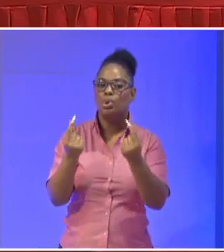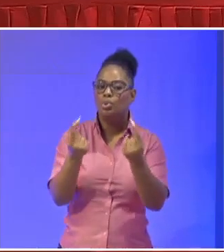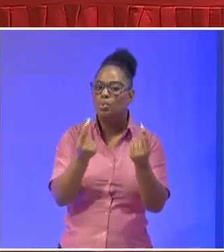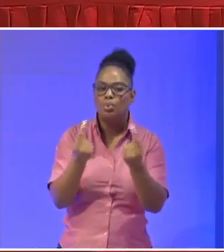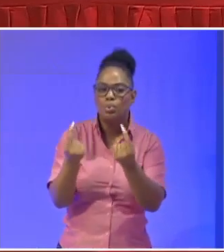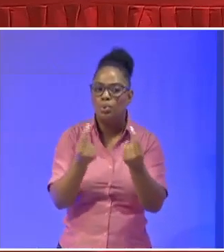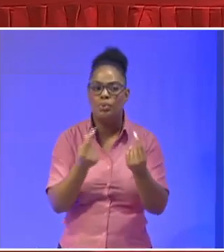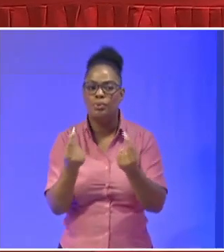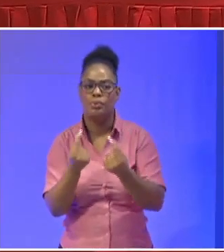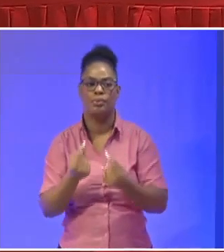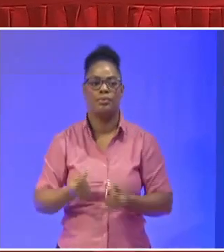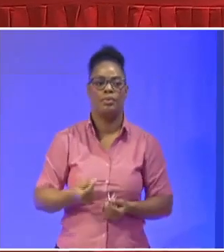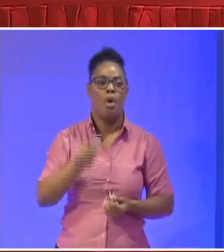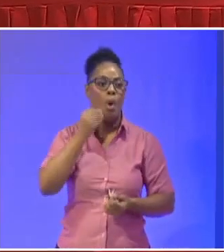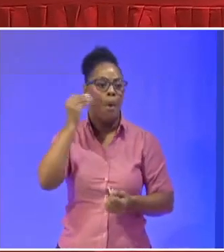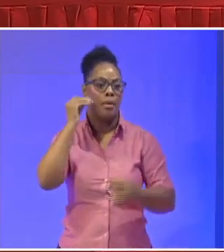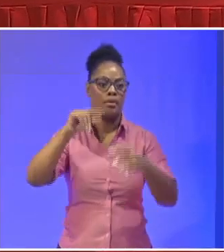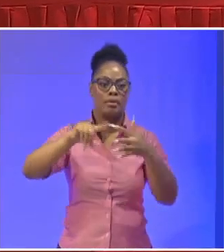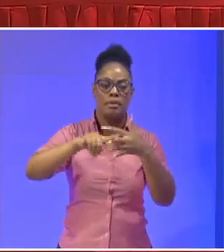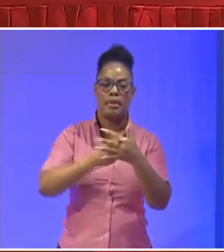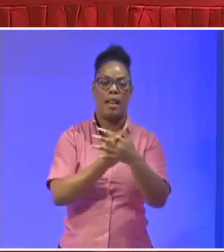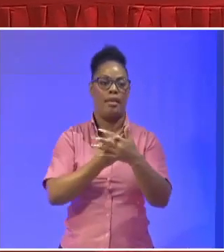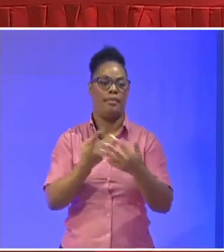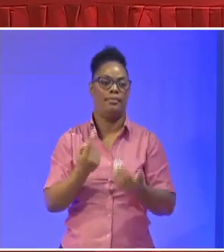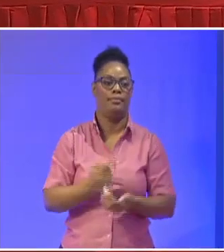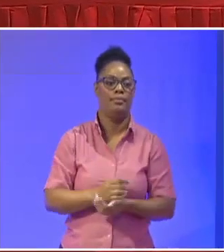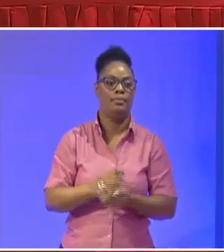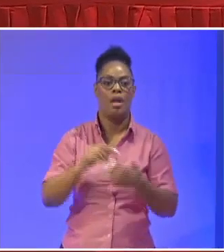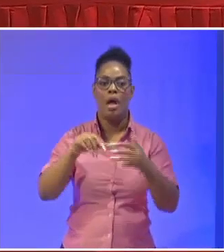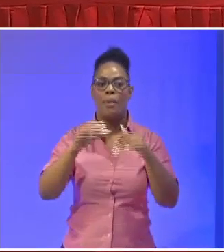are the ones that have been approved by the ministry?